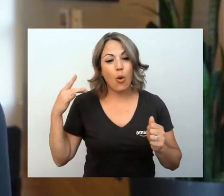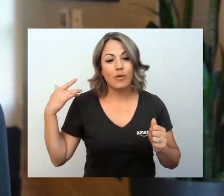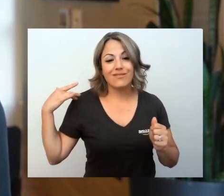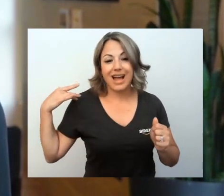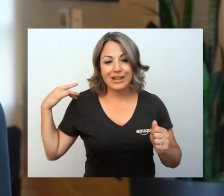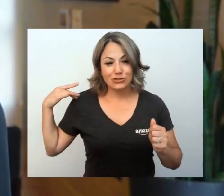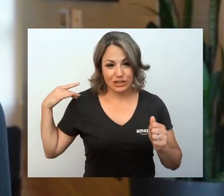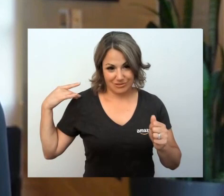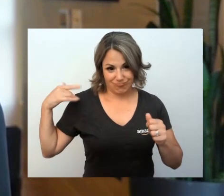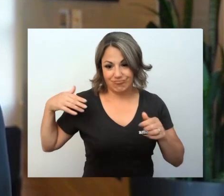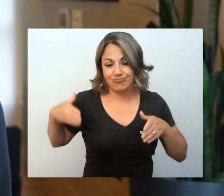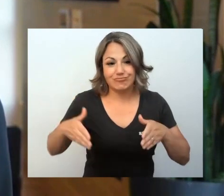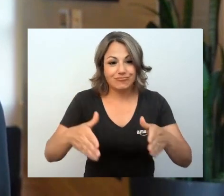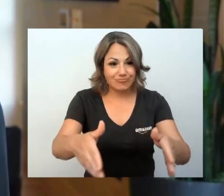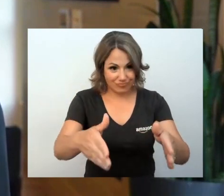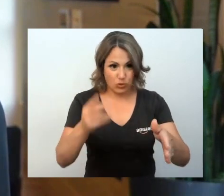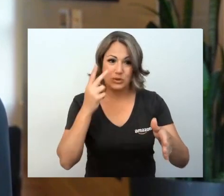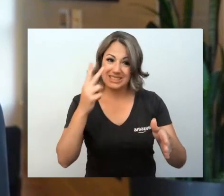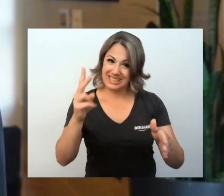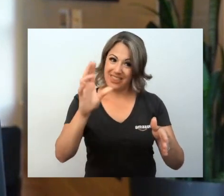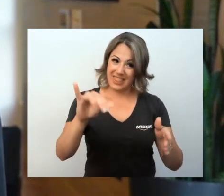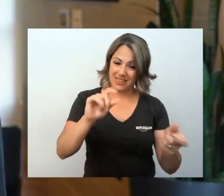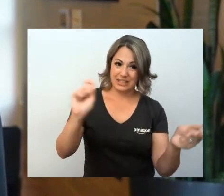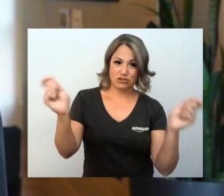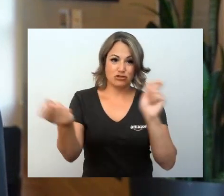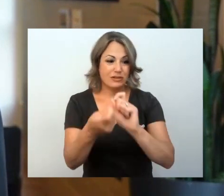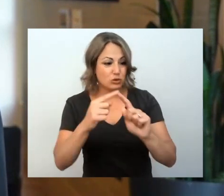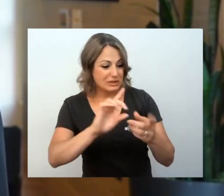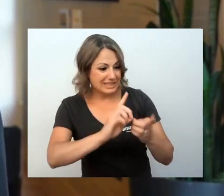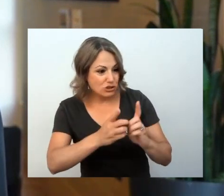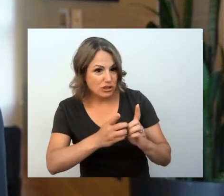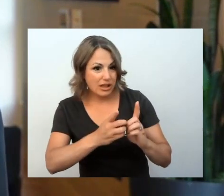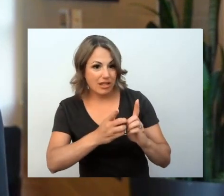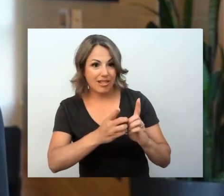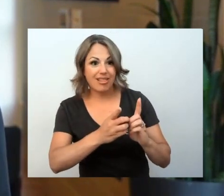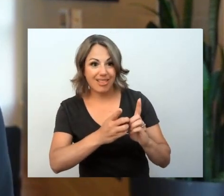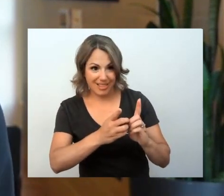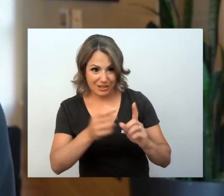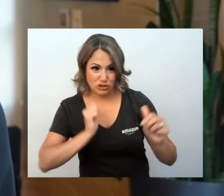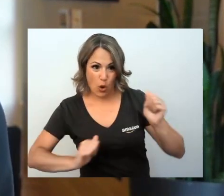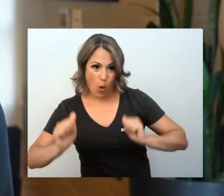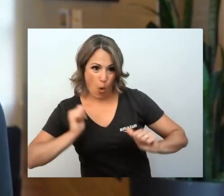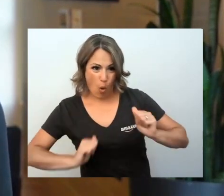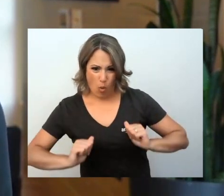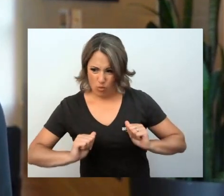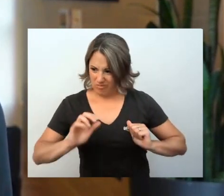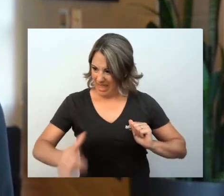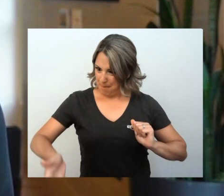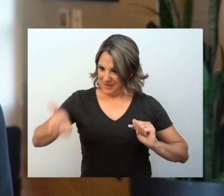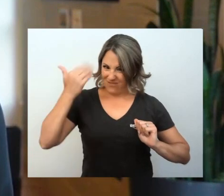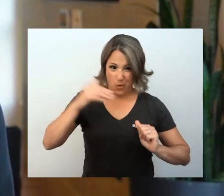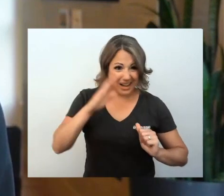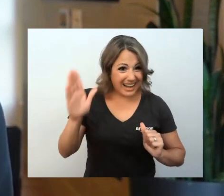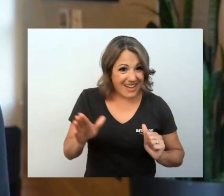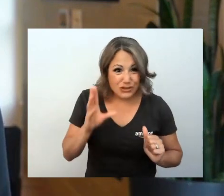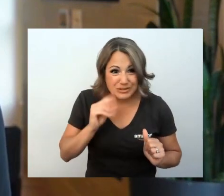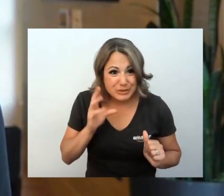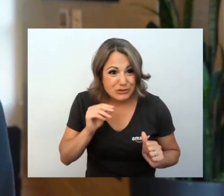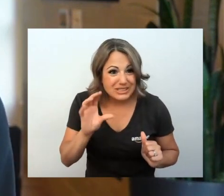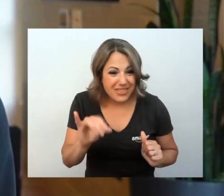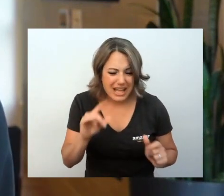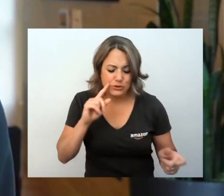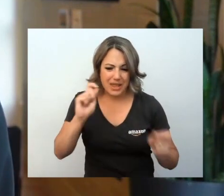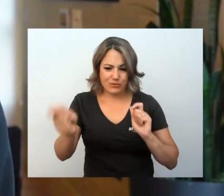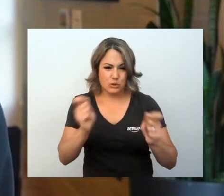traditional legacy fashion houses have to shift to a digital presentation for their collections, whereas that's not something they would usually do. They had to